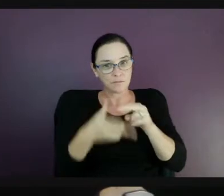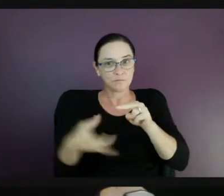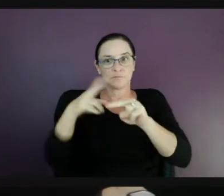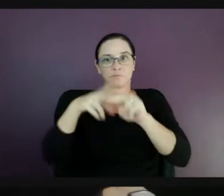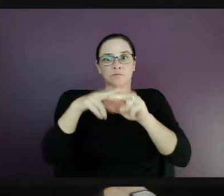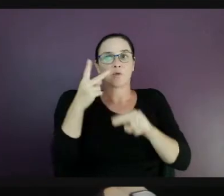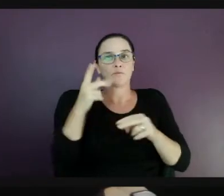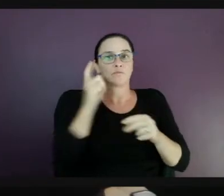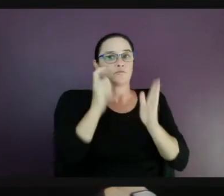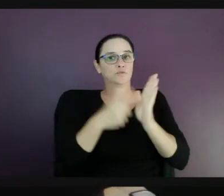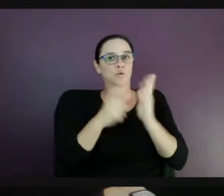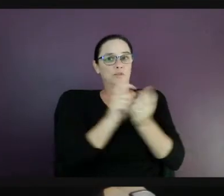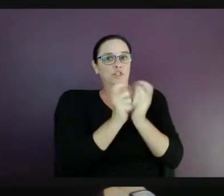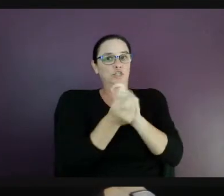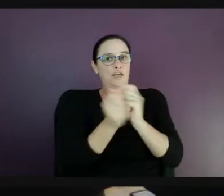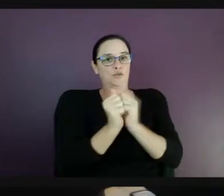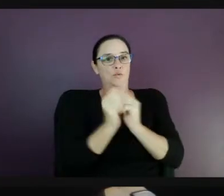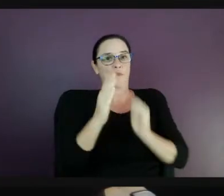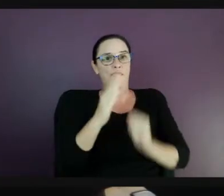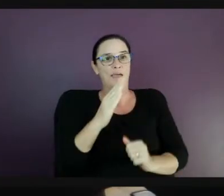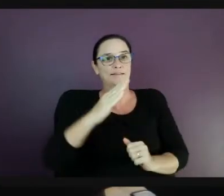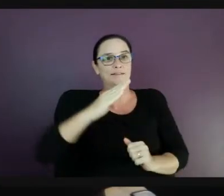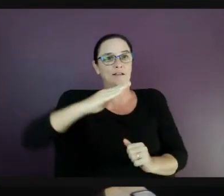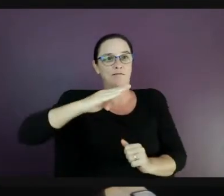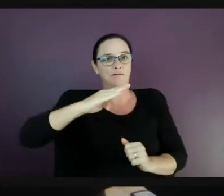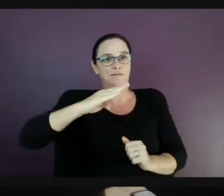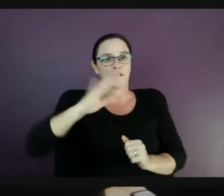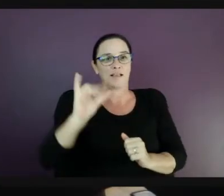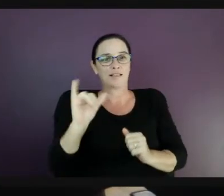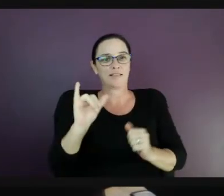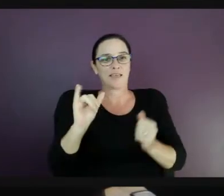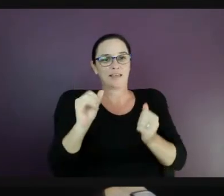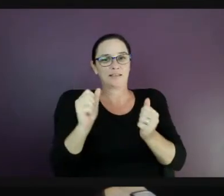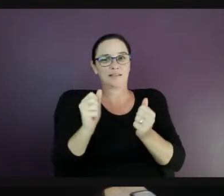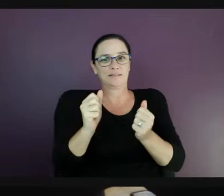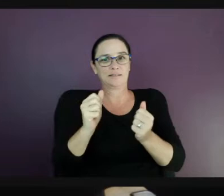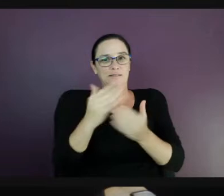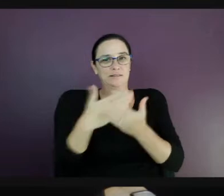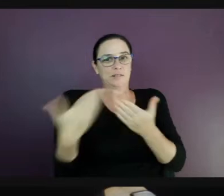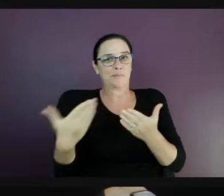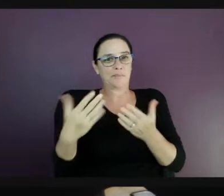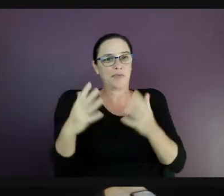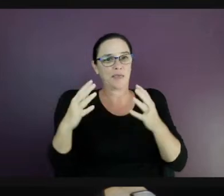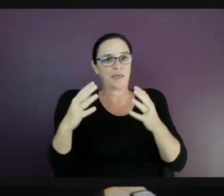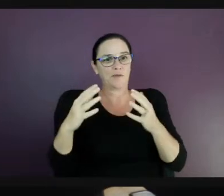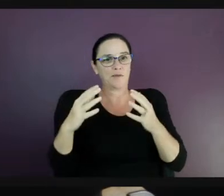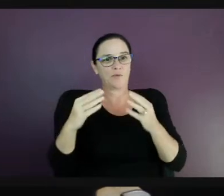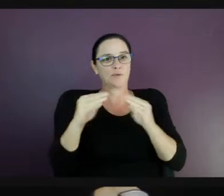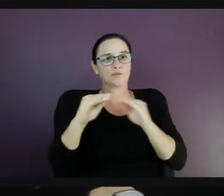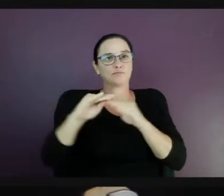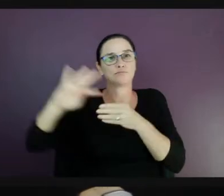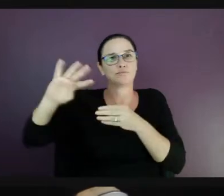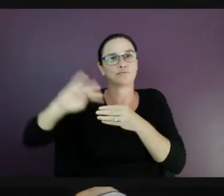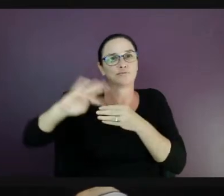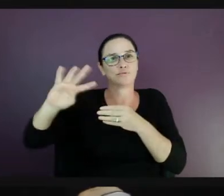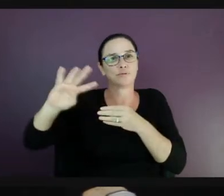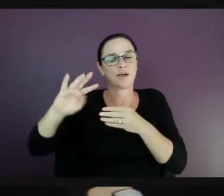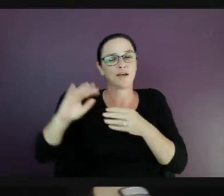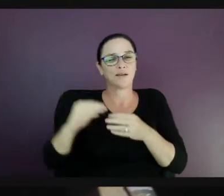change in tilt, almost like something was released, like some blockage, or you